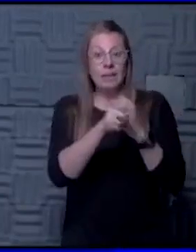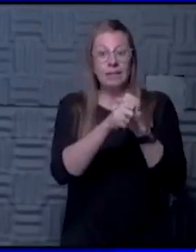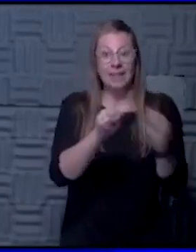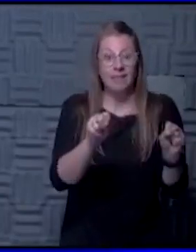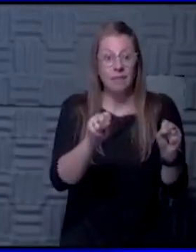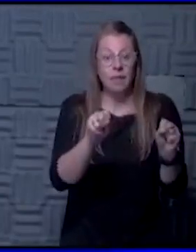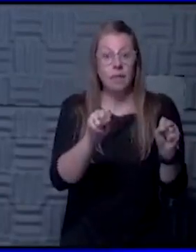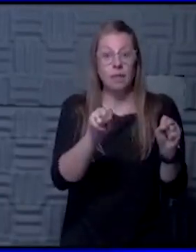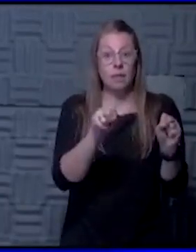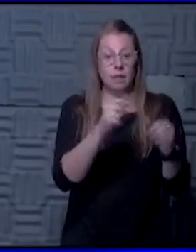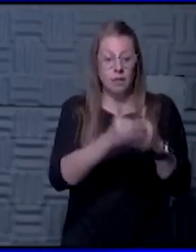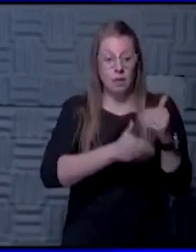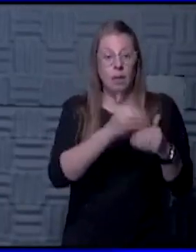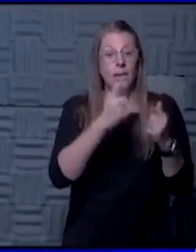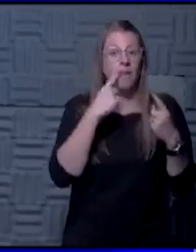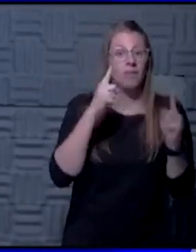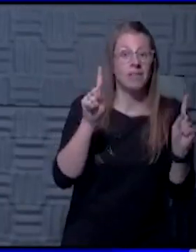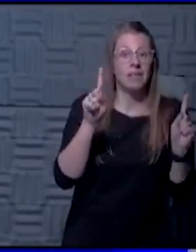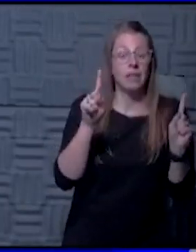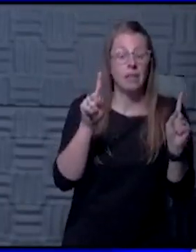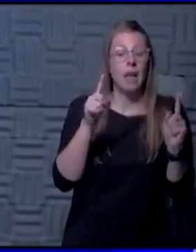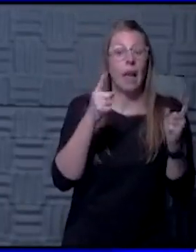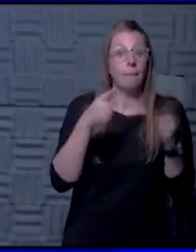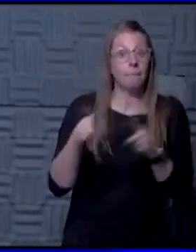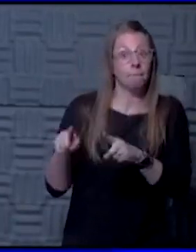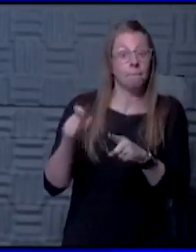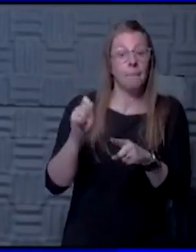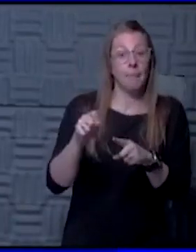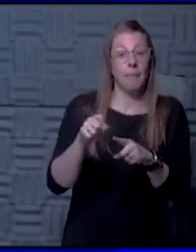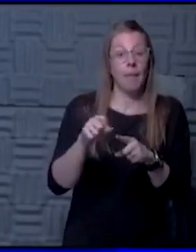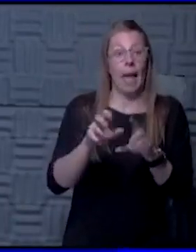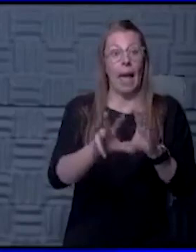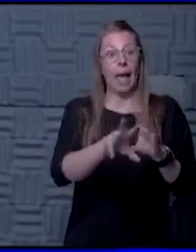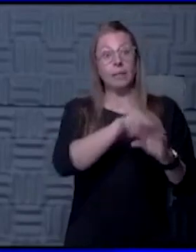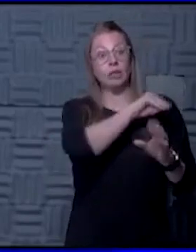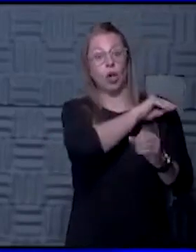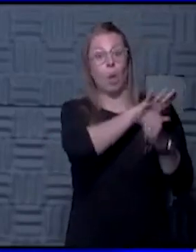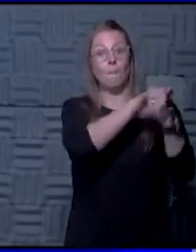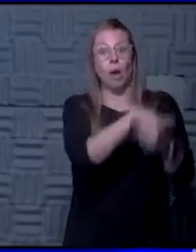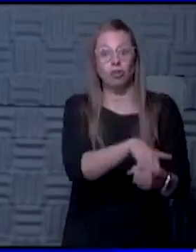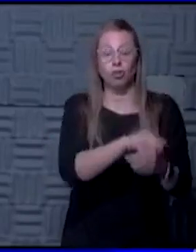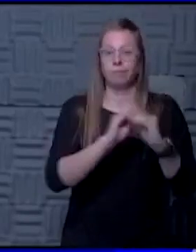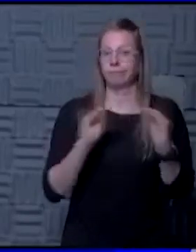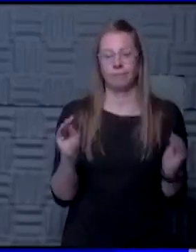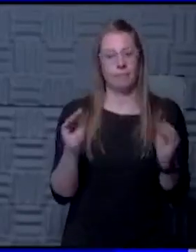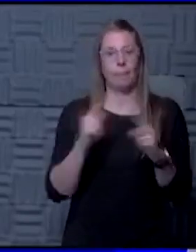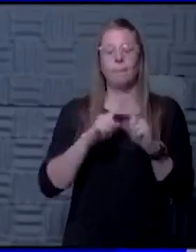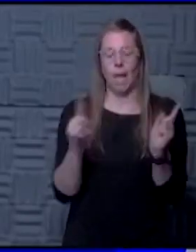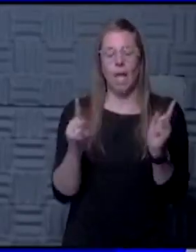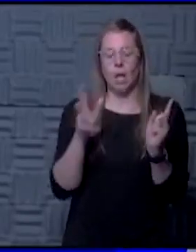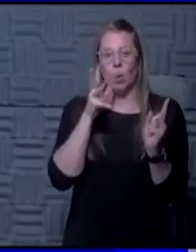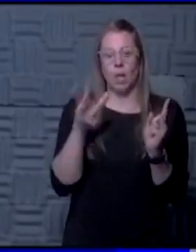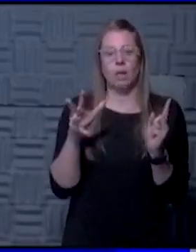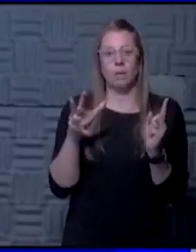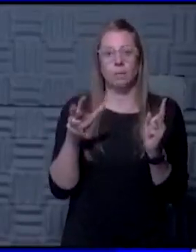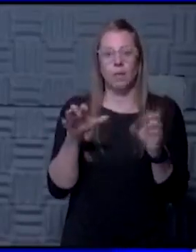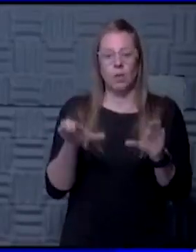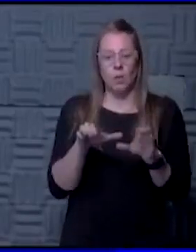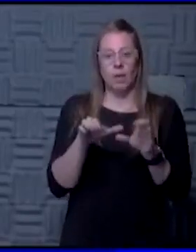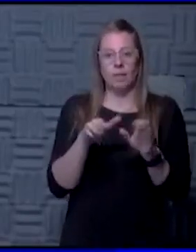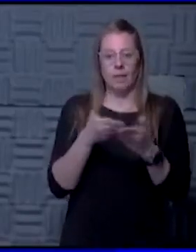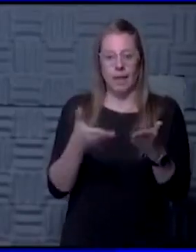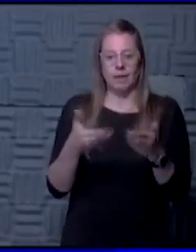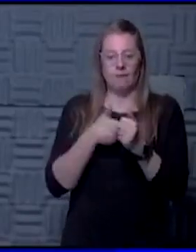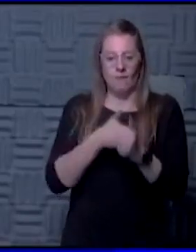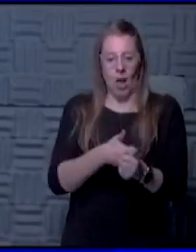safety as well as efficacy is going on. There is not external pressure, but they are going to be doing things, by the